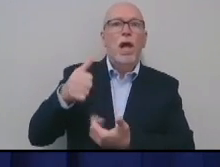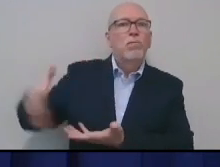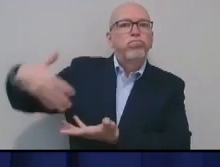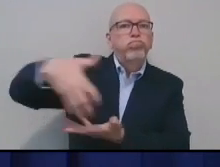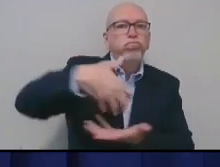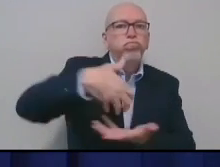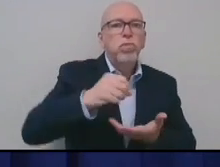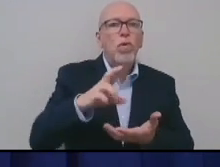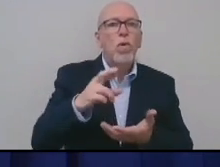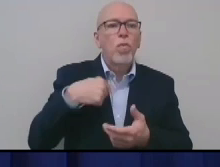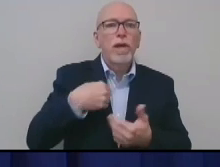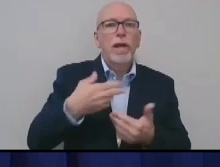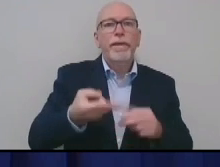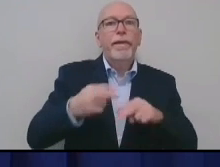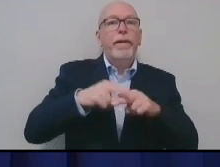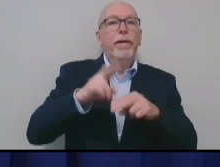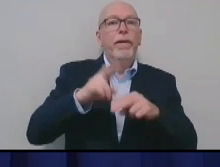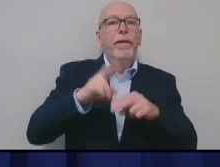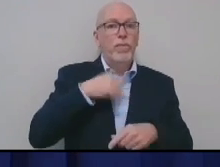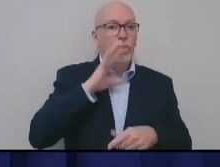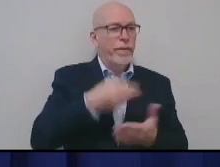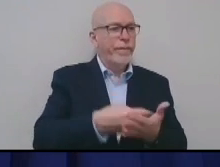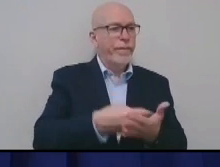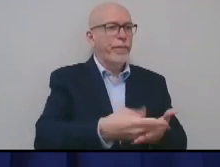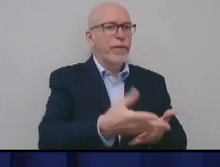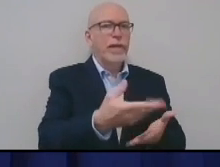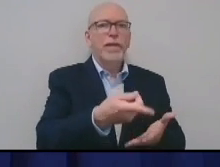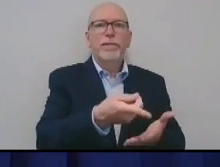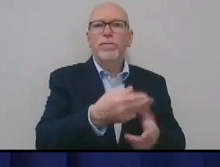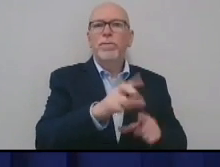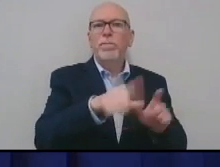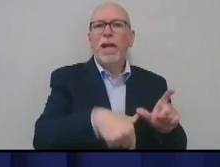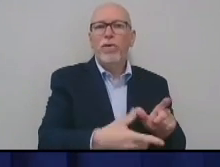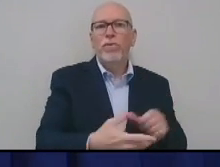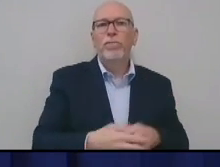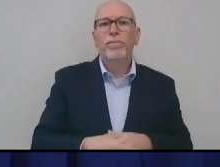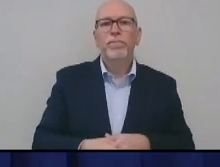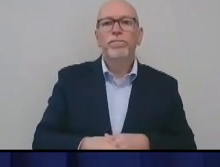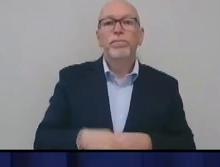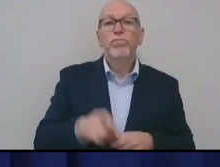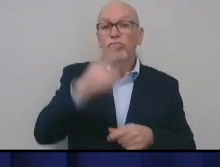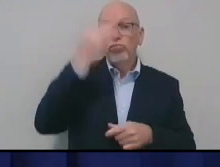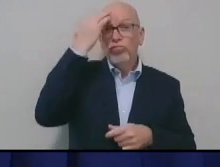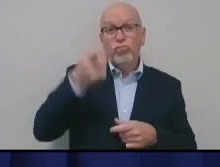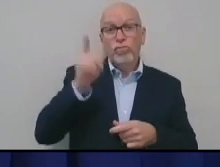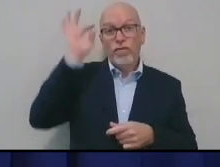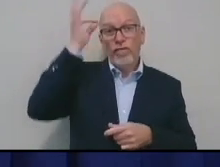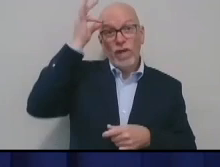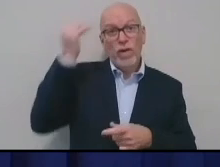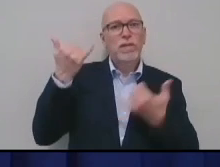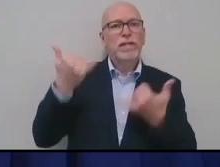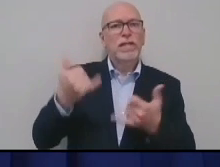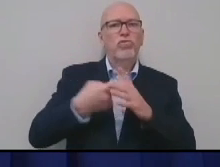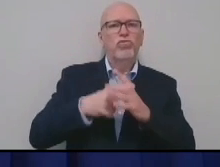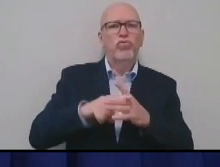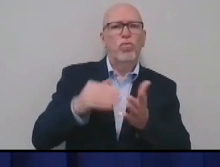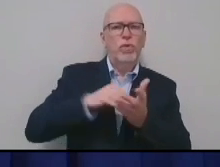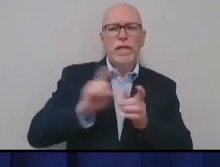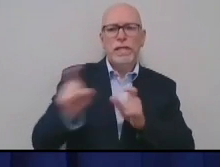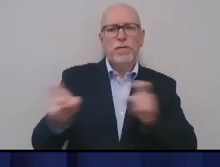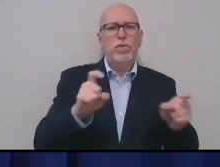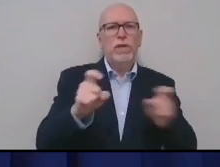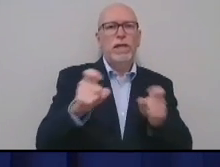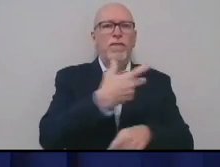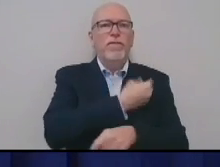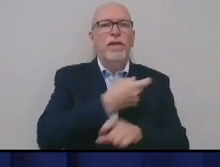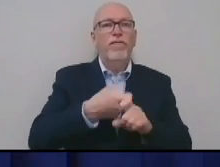increasing our risk of having vaccine go unused or expire. As you are aware, the federal government has begun reallocating doses of vaccines from